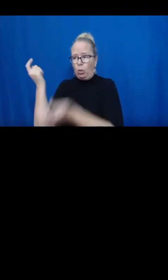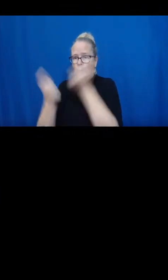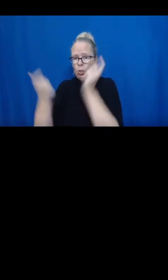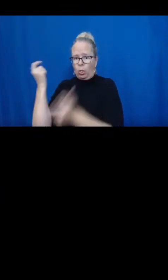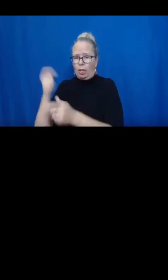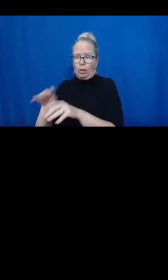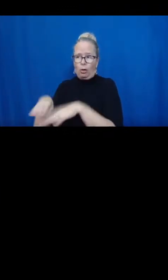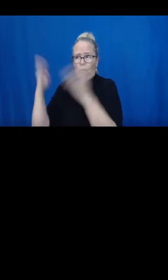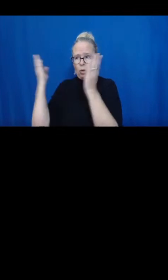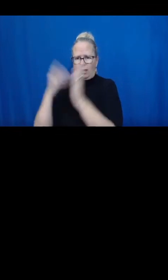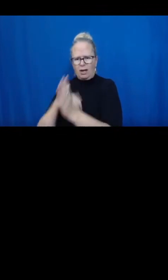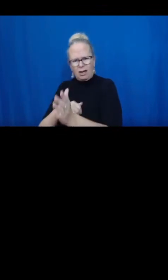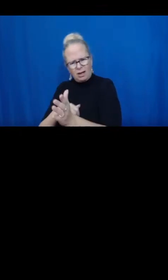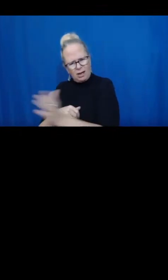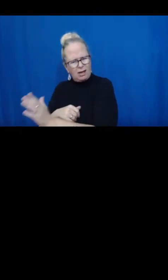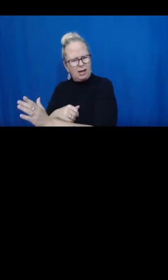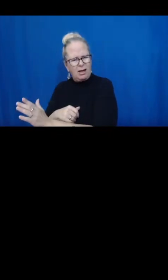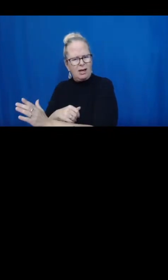wonderful progress.